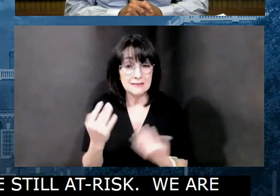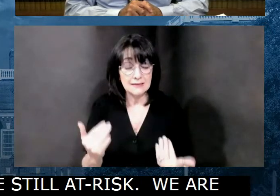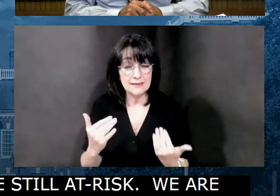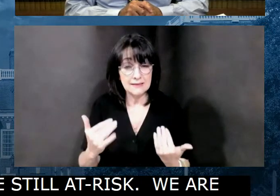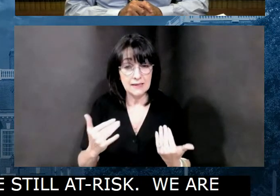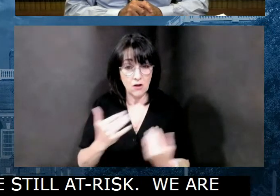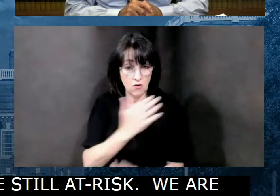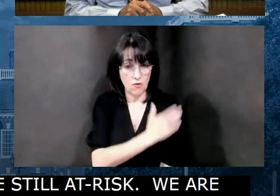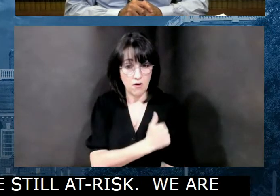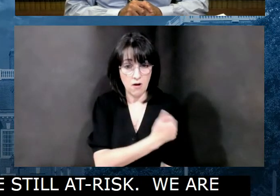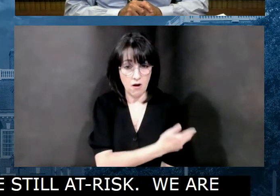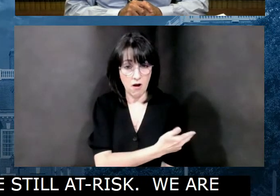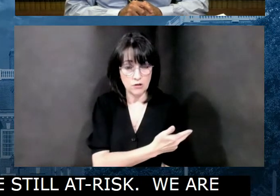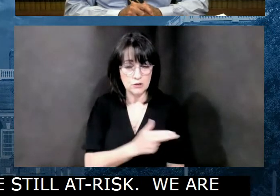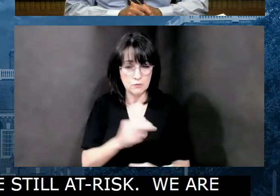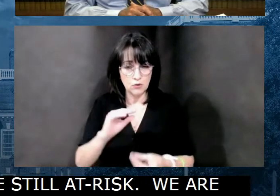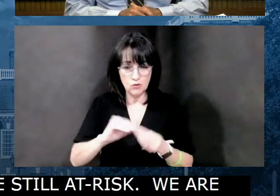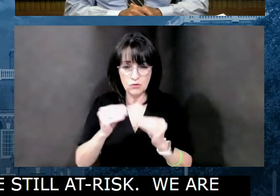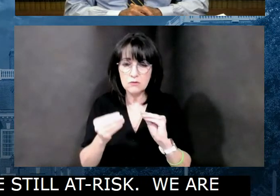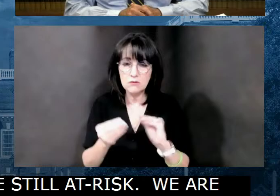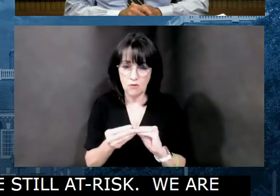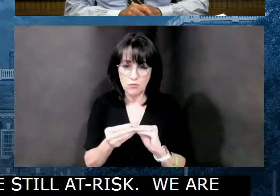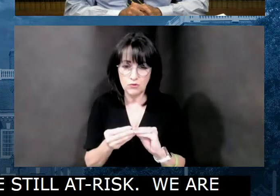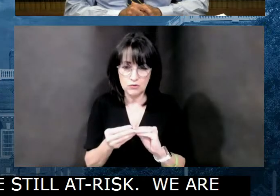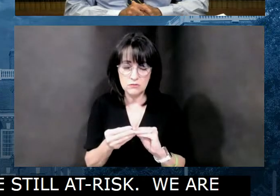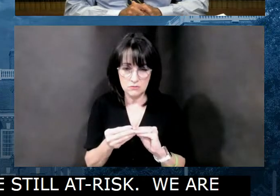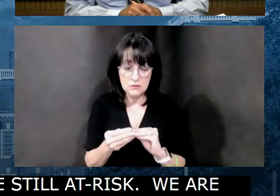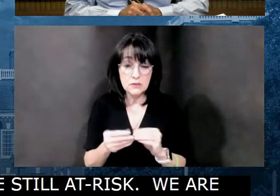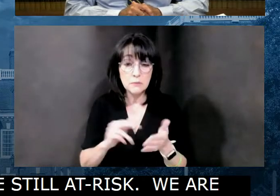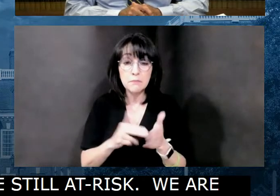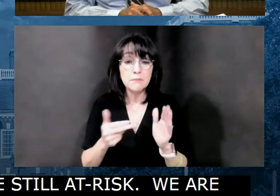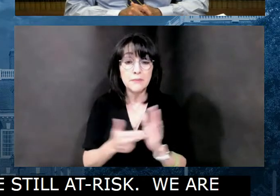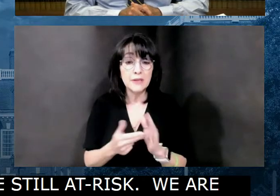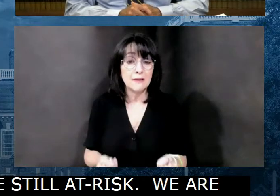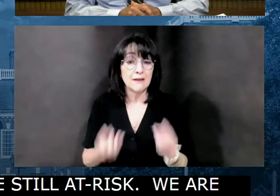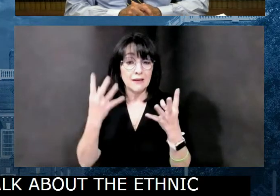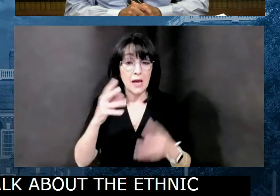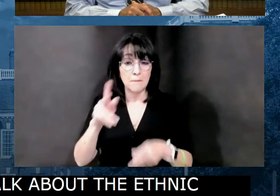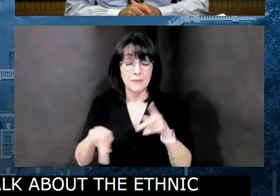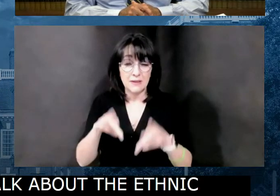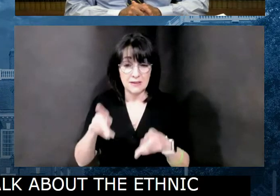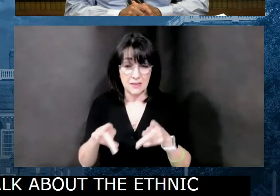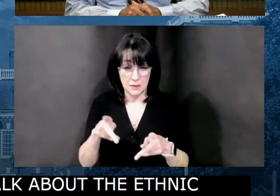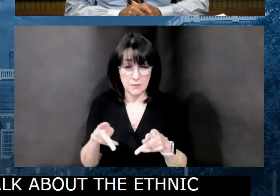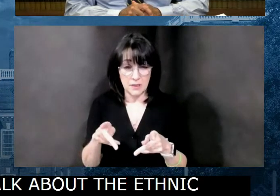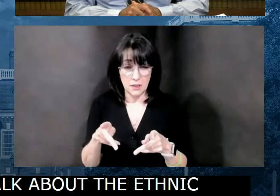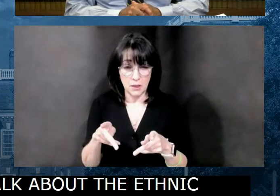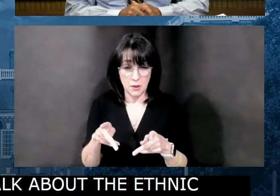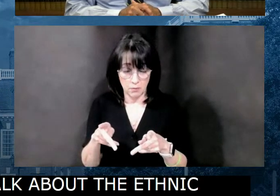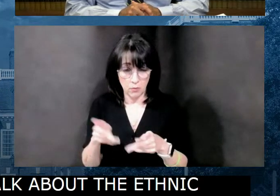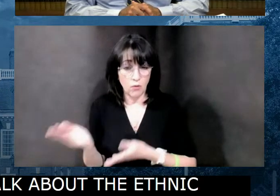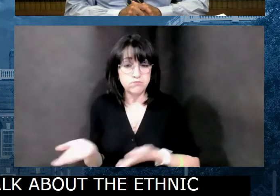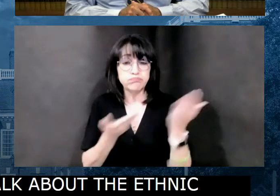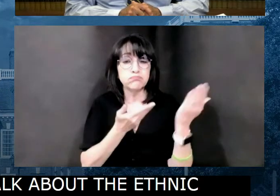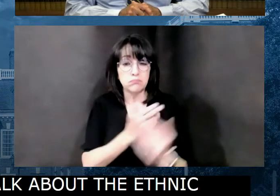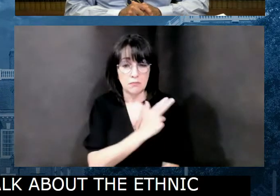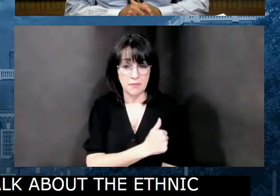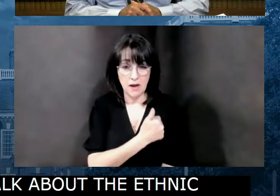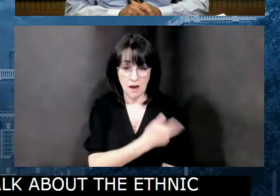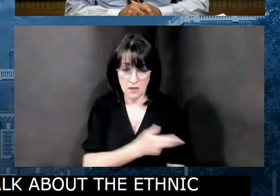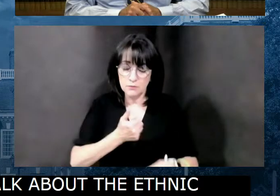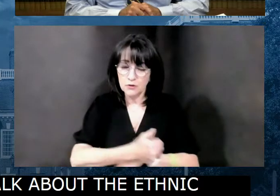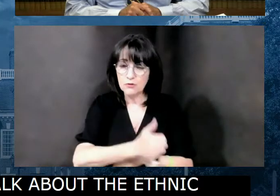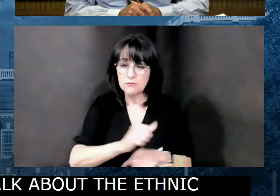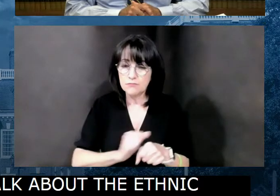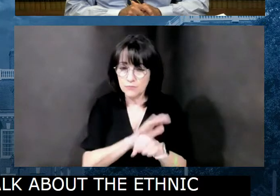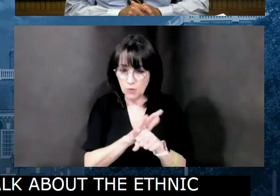good snapshot picture of the spread of the virus in our state going back to its appearance here first in